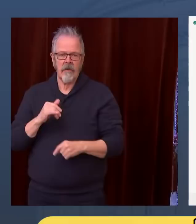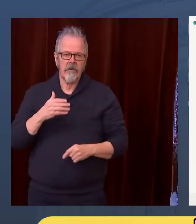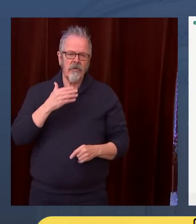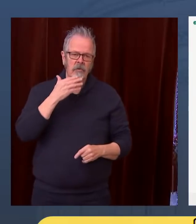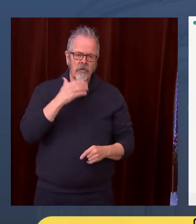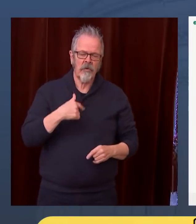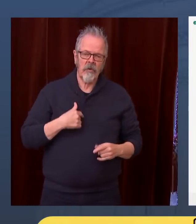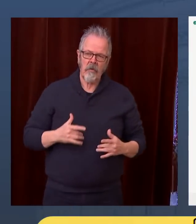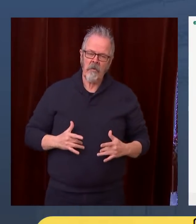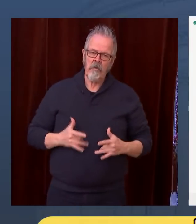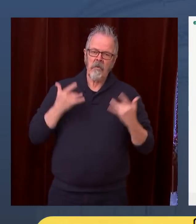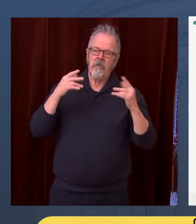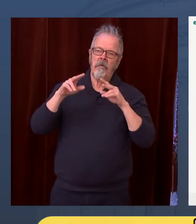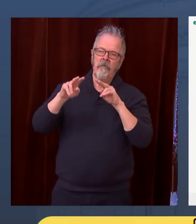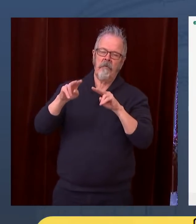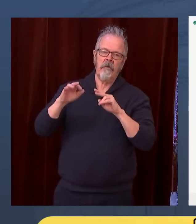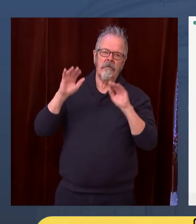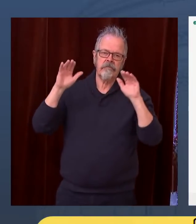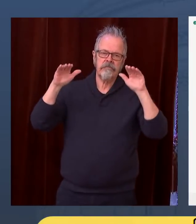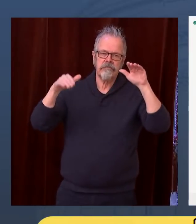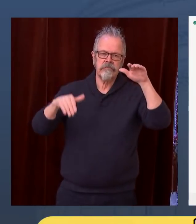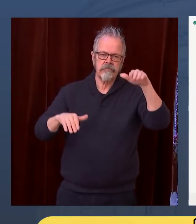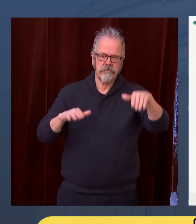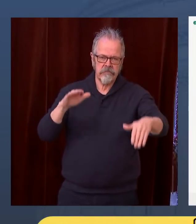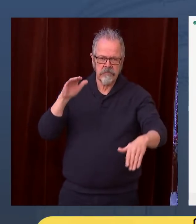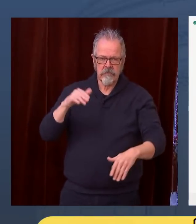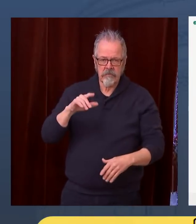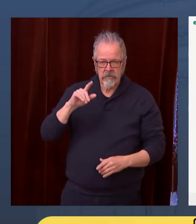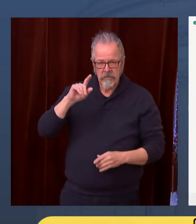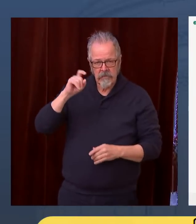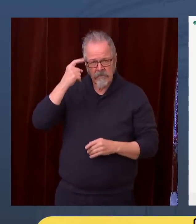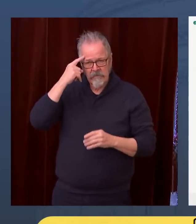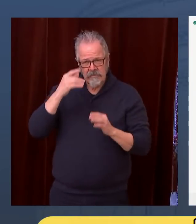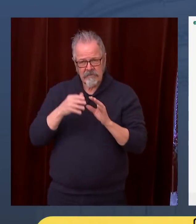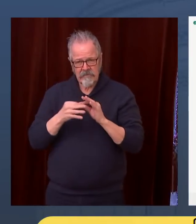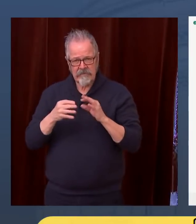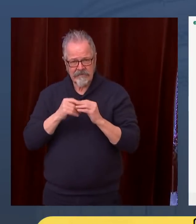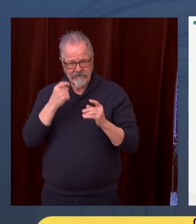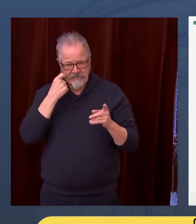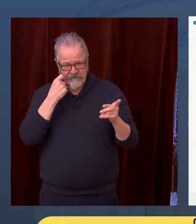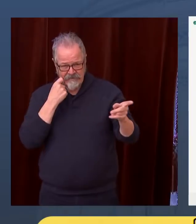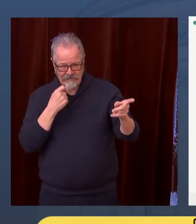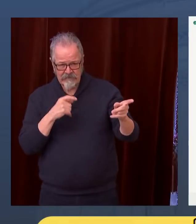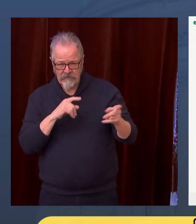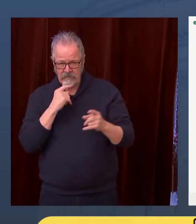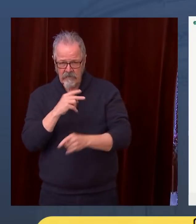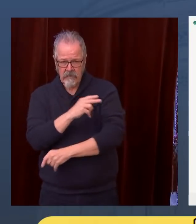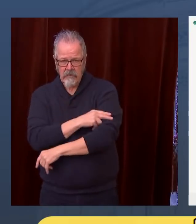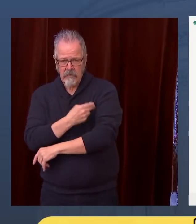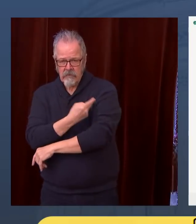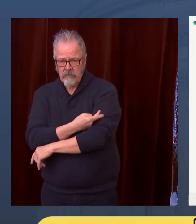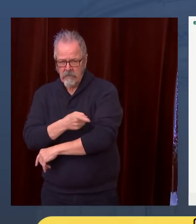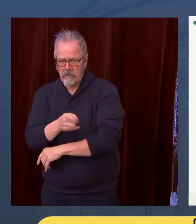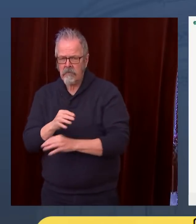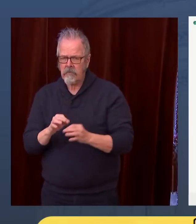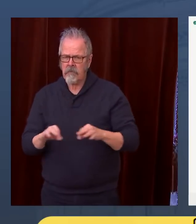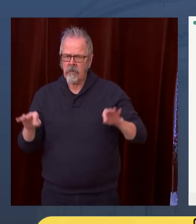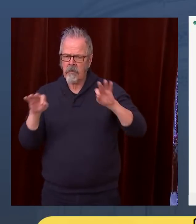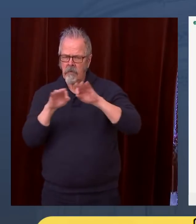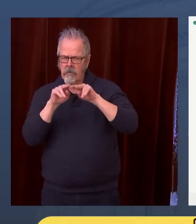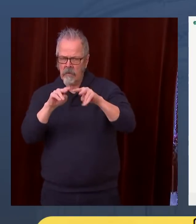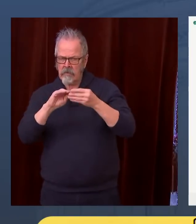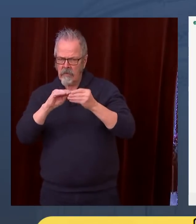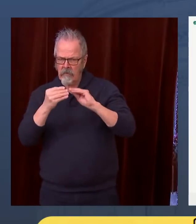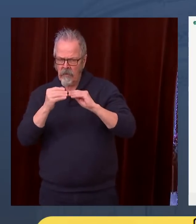more importantly, as Governor has mentioned, it's really the hospitalizations and the numbers that's decreasing as